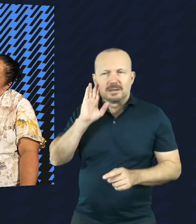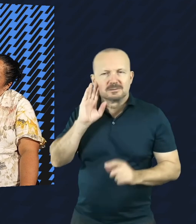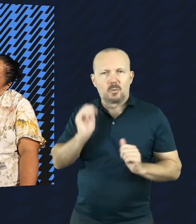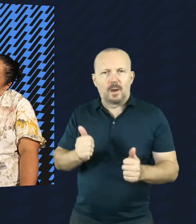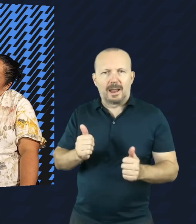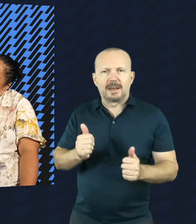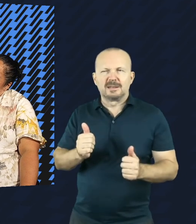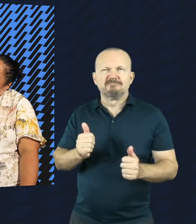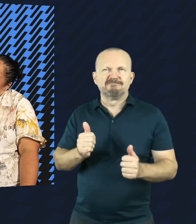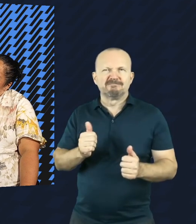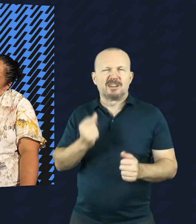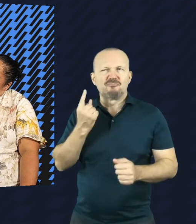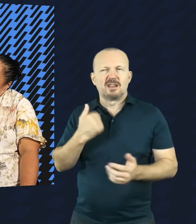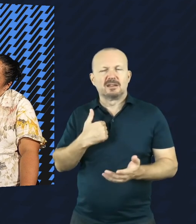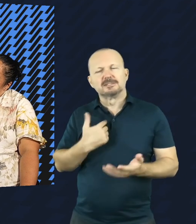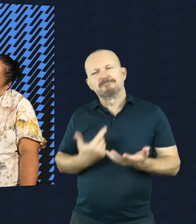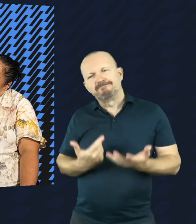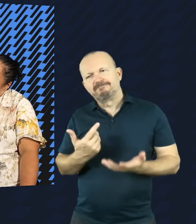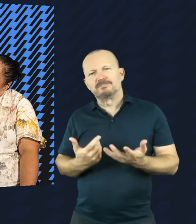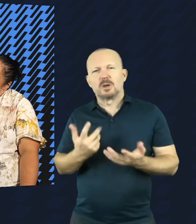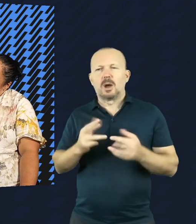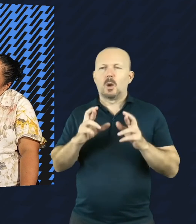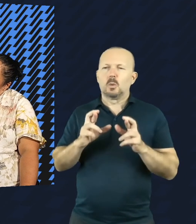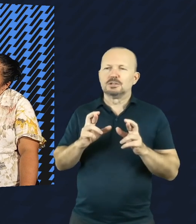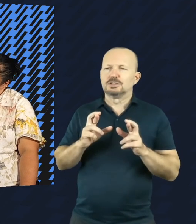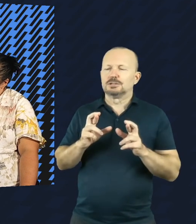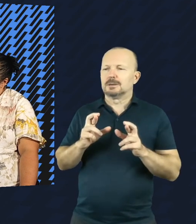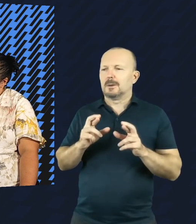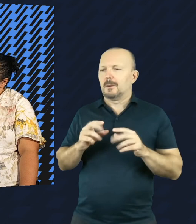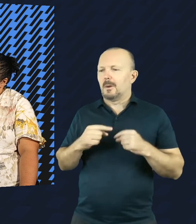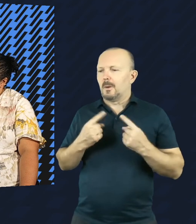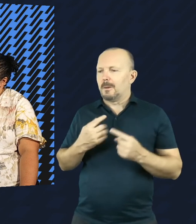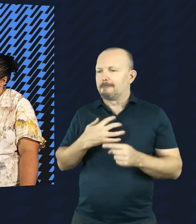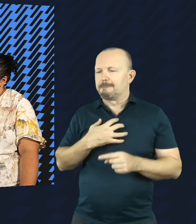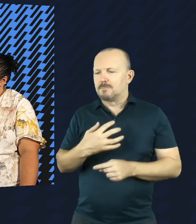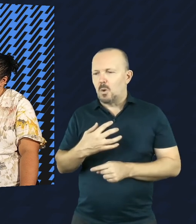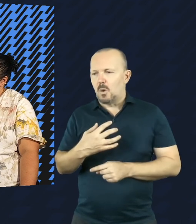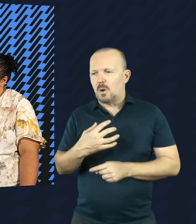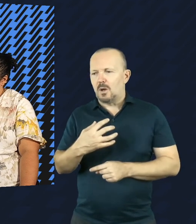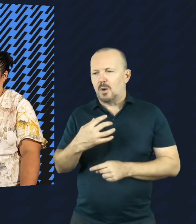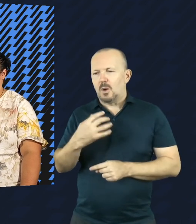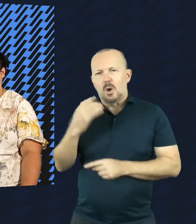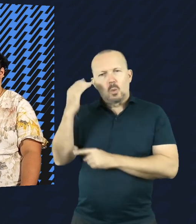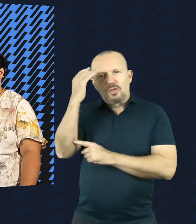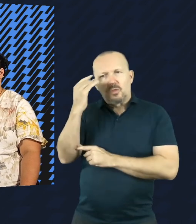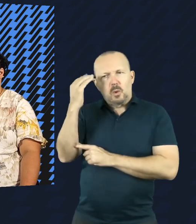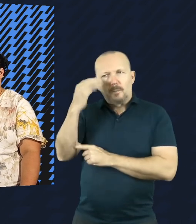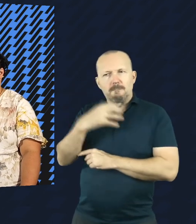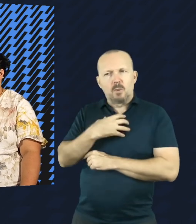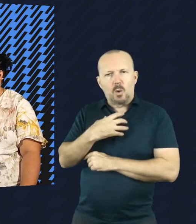I just wish we were more, we thought more about who we're talking to.